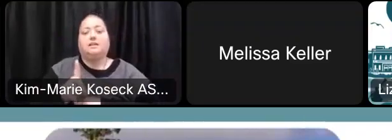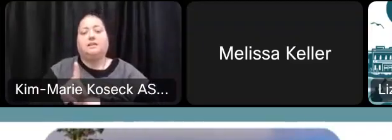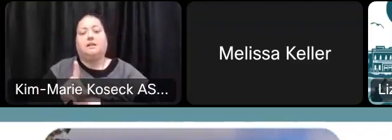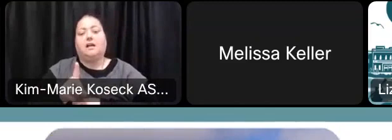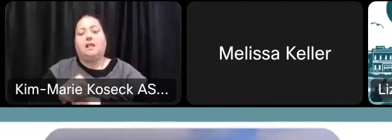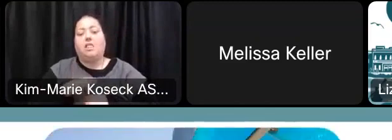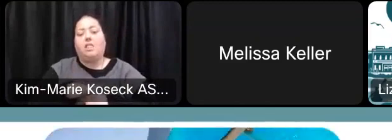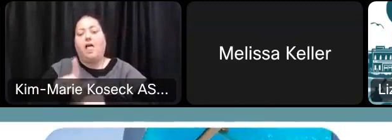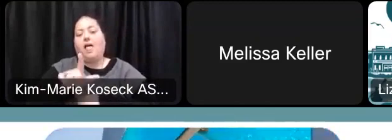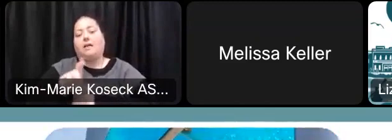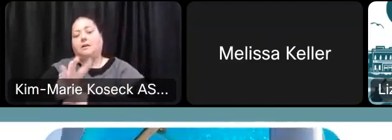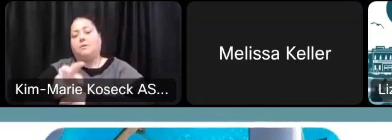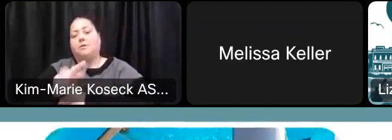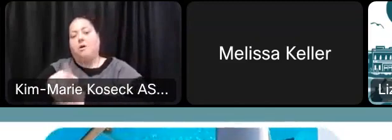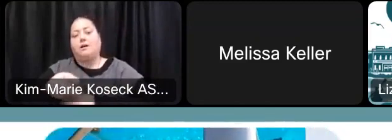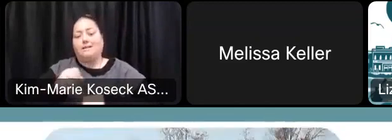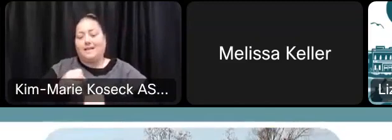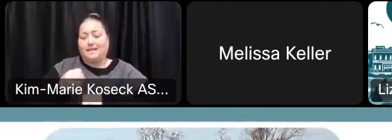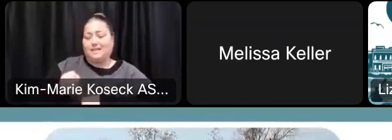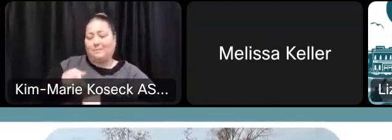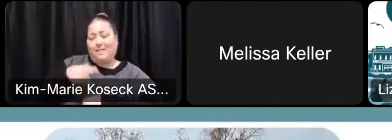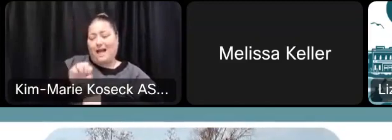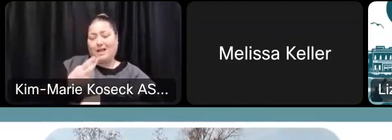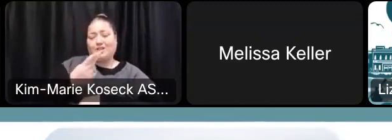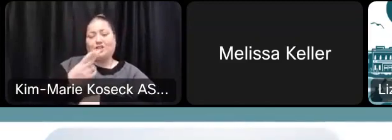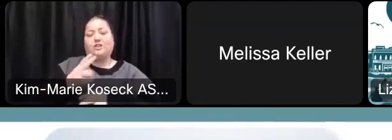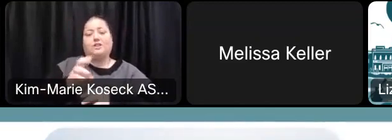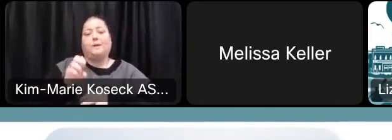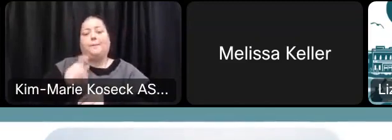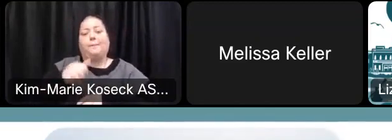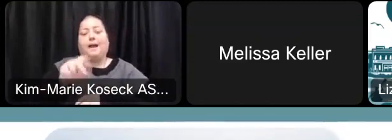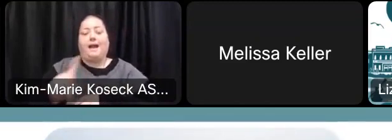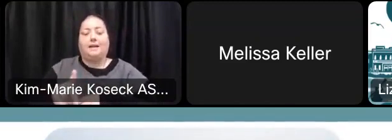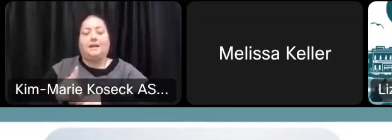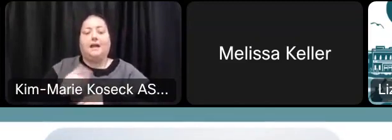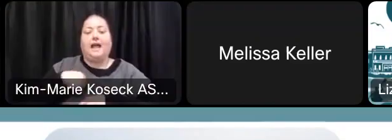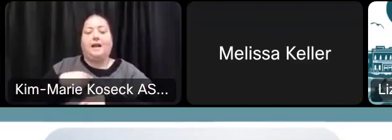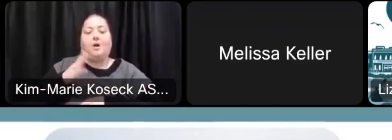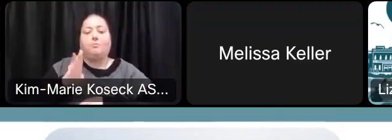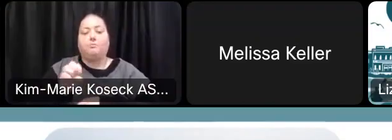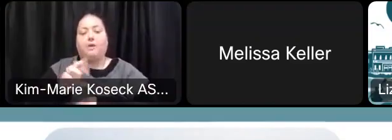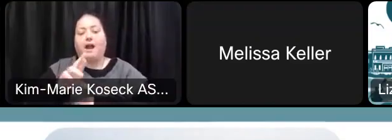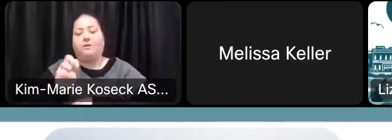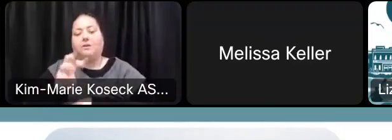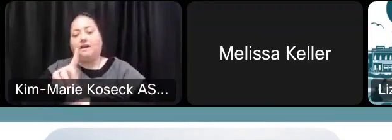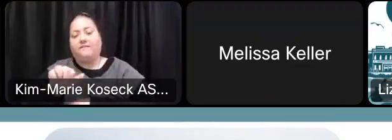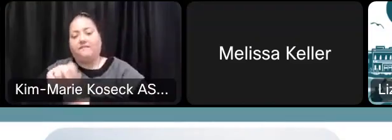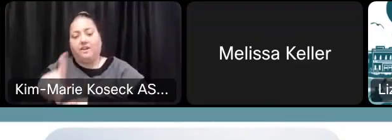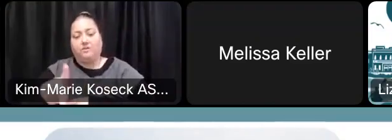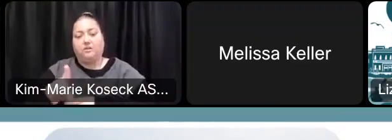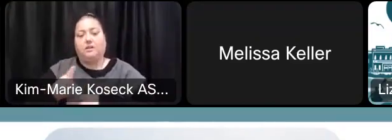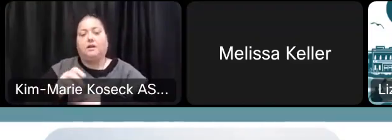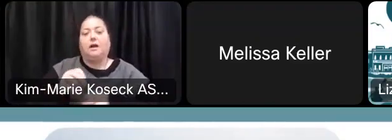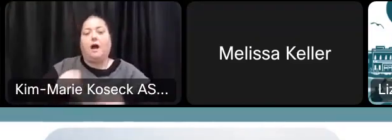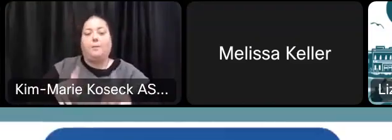new playground, splash pad, and a Riverwalk promenade. And our Brownfield Opportunity Area program, together with the Downtown